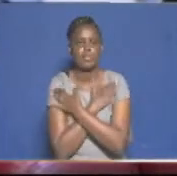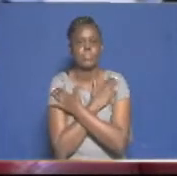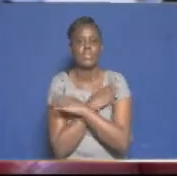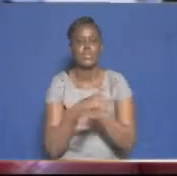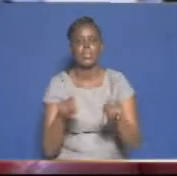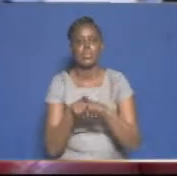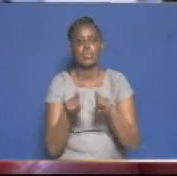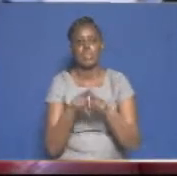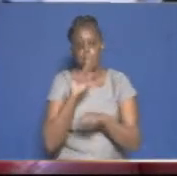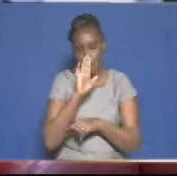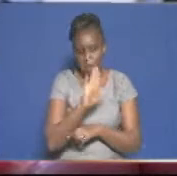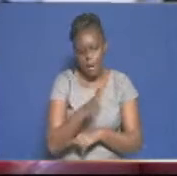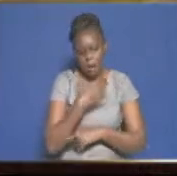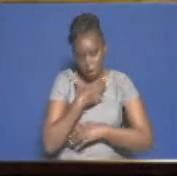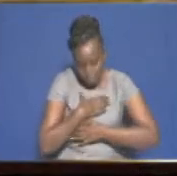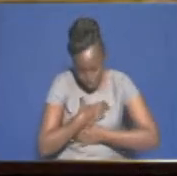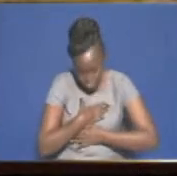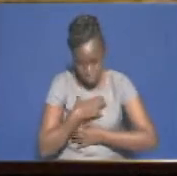rest in eternal peace.